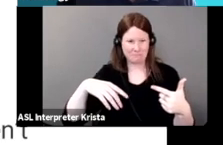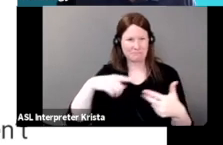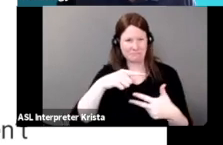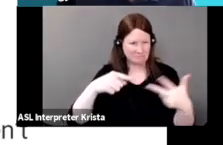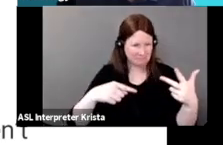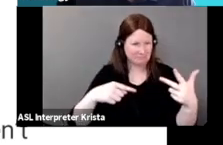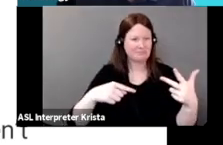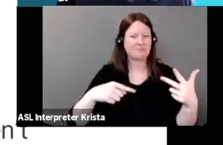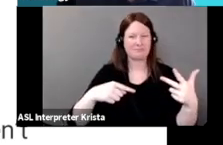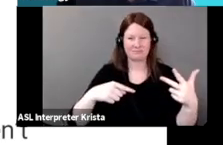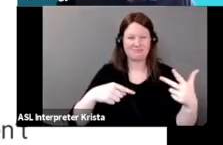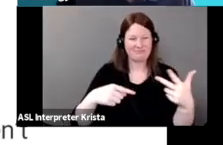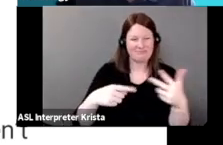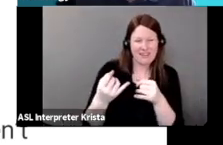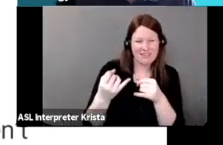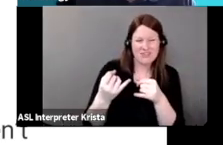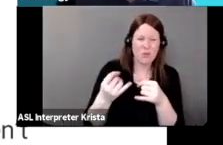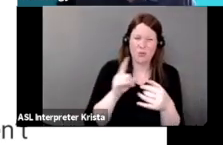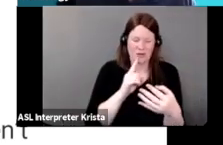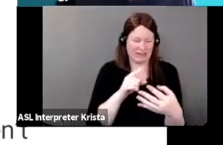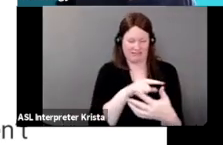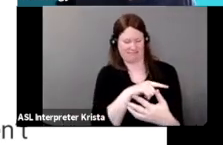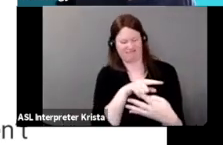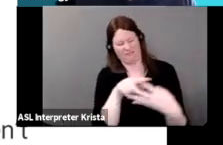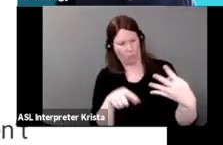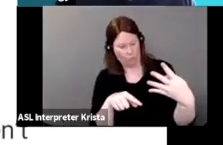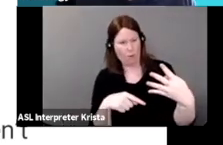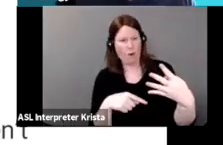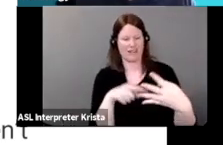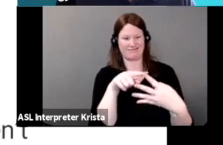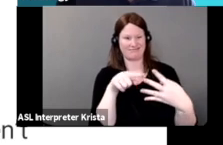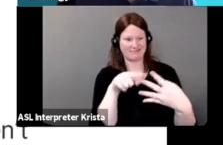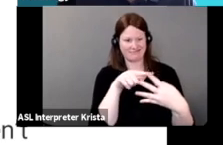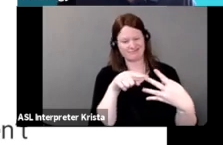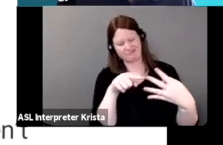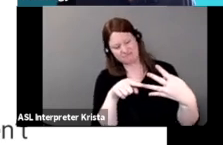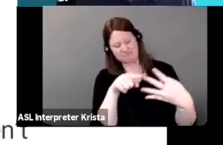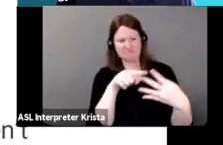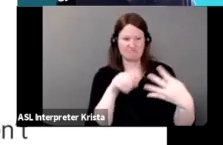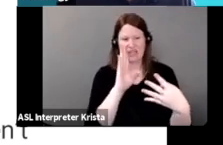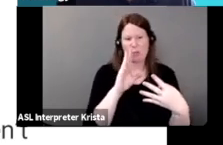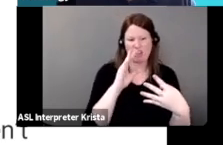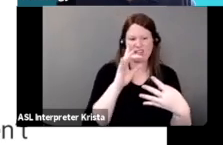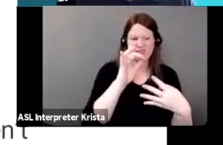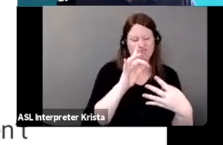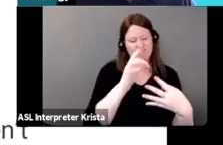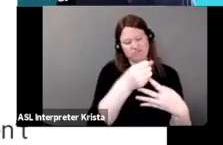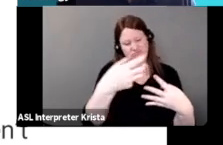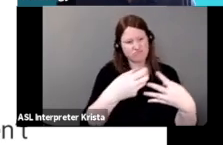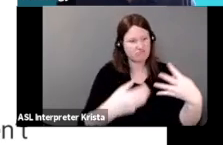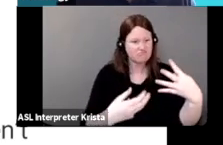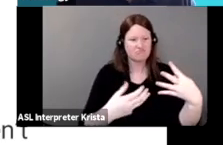this presentation so that we can focus on the first three, which are generally the most important